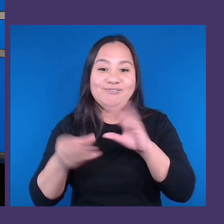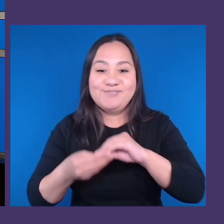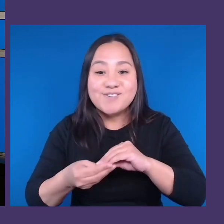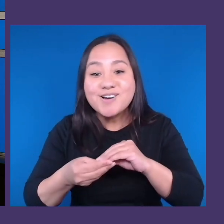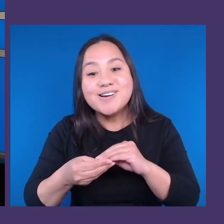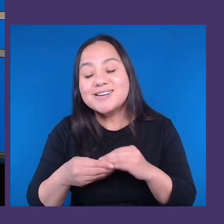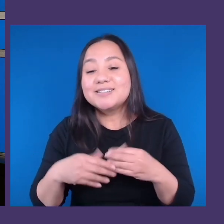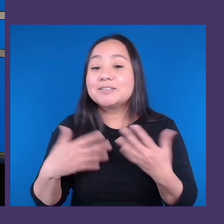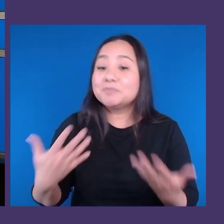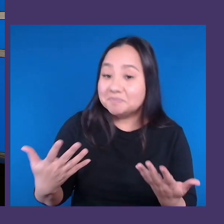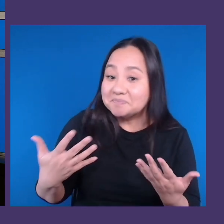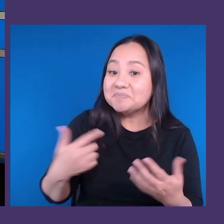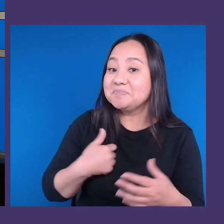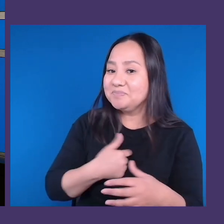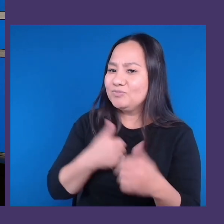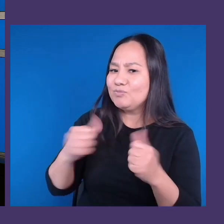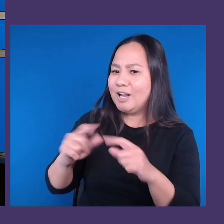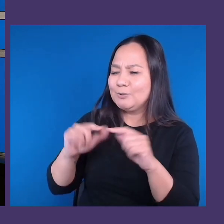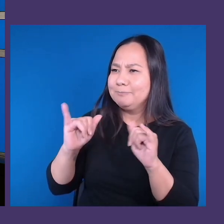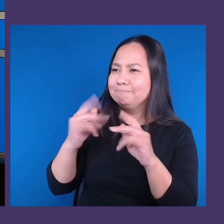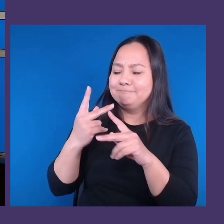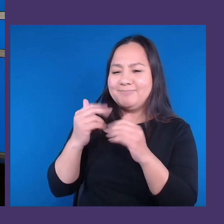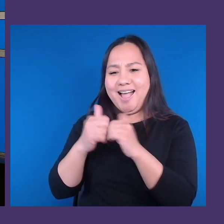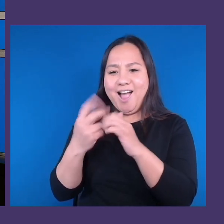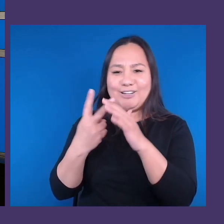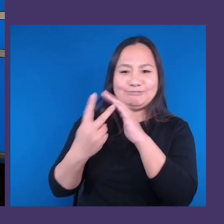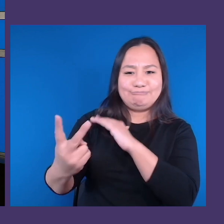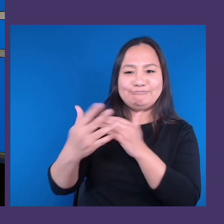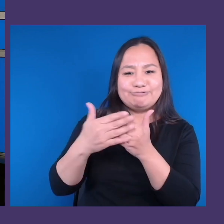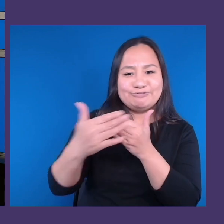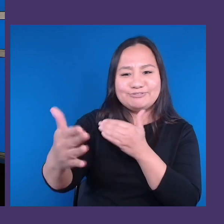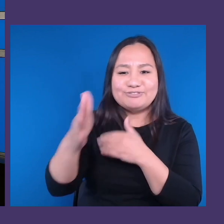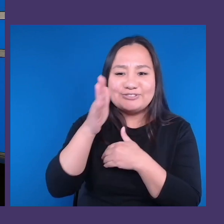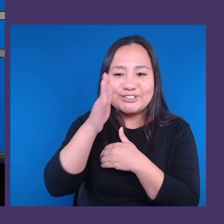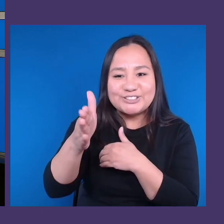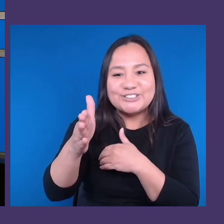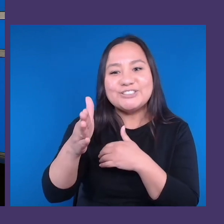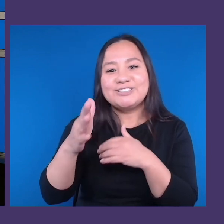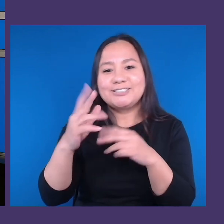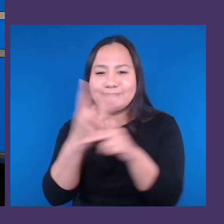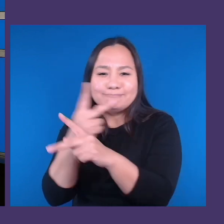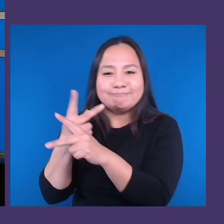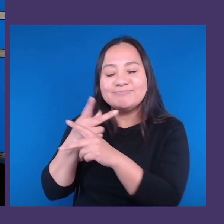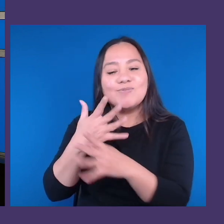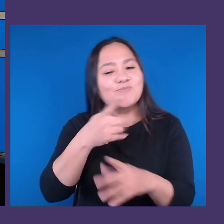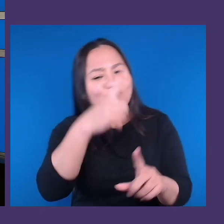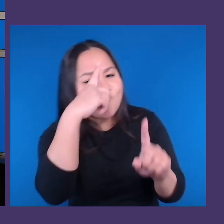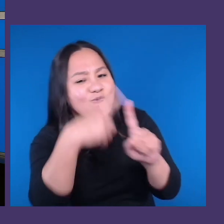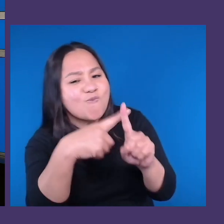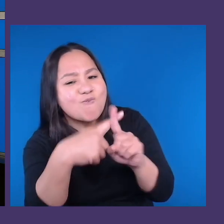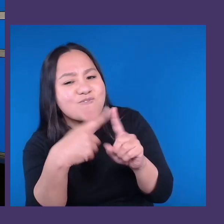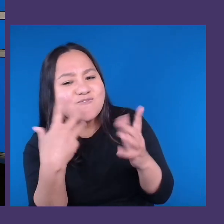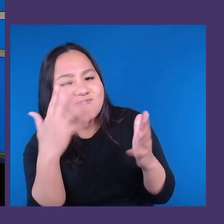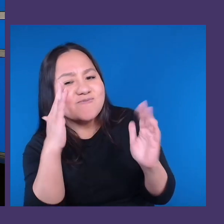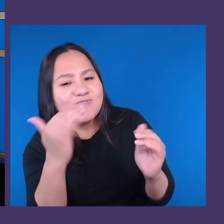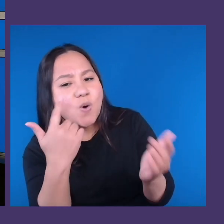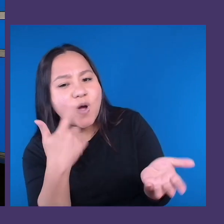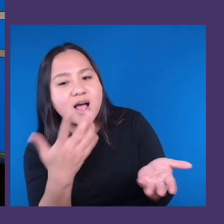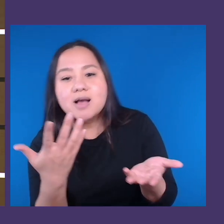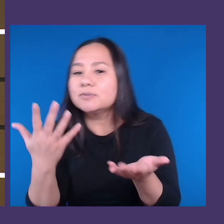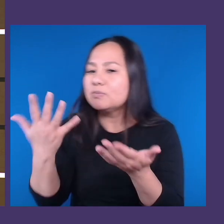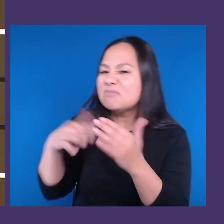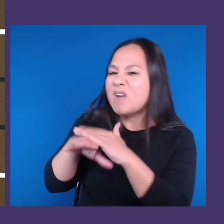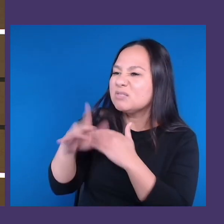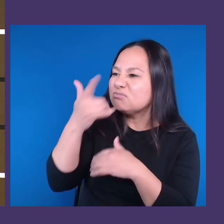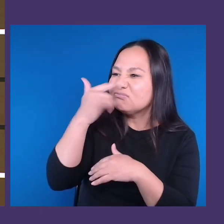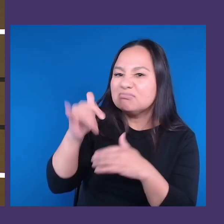look around corners. What are you hopeful for? What does accessibility look like in the future? Well, I really feel that as we're on our